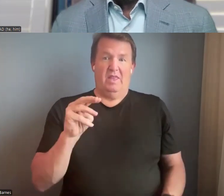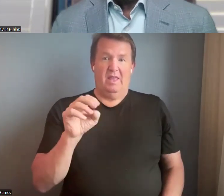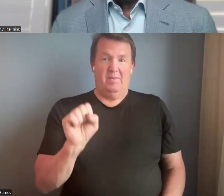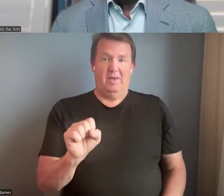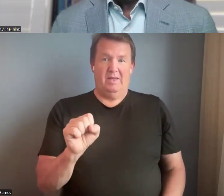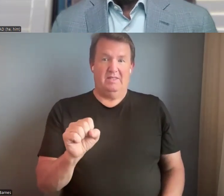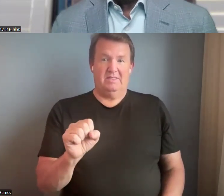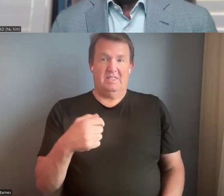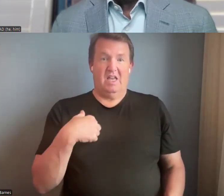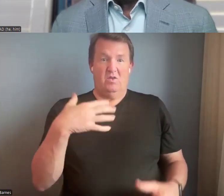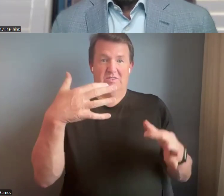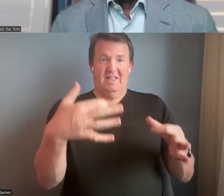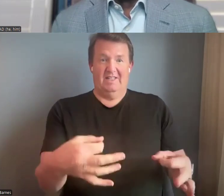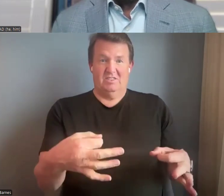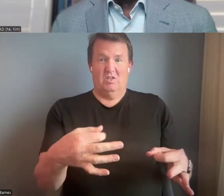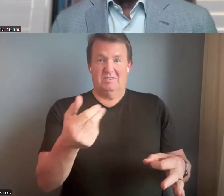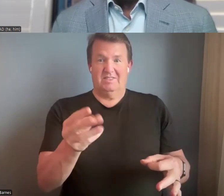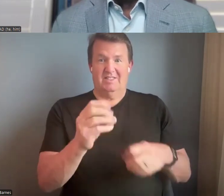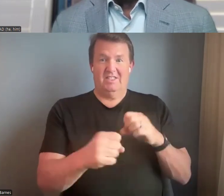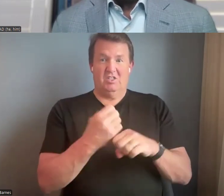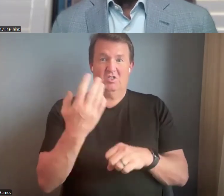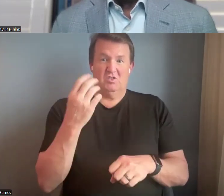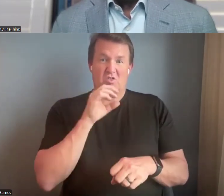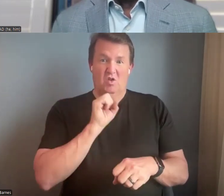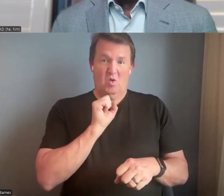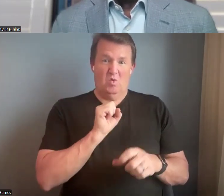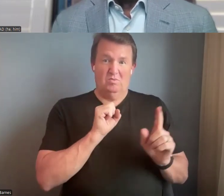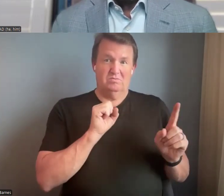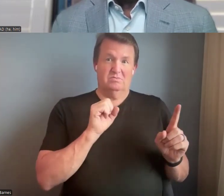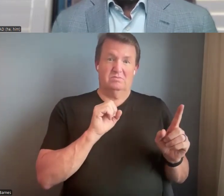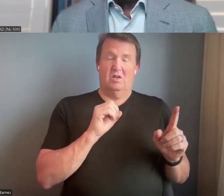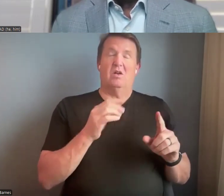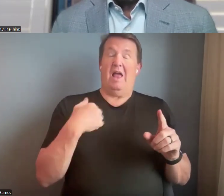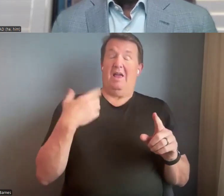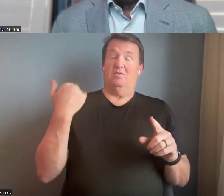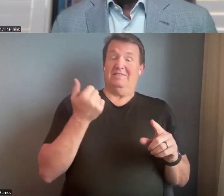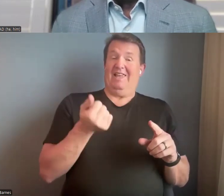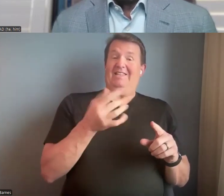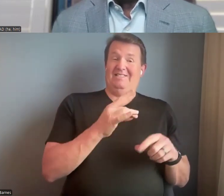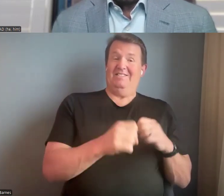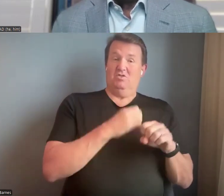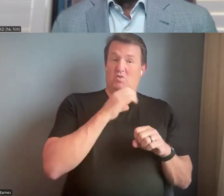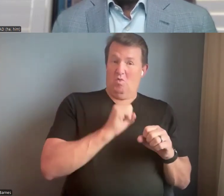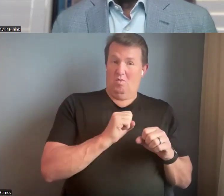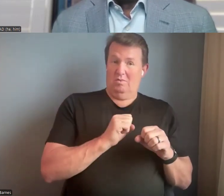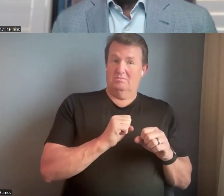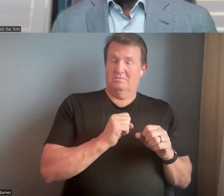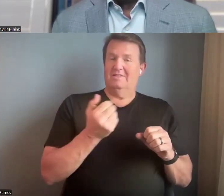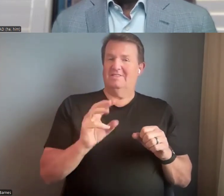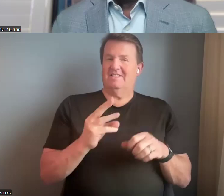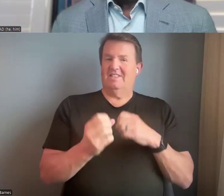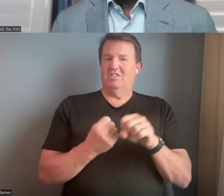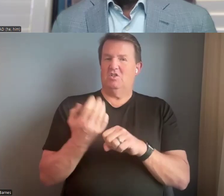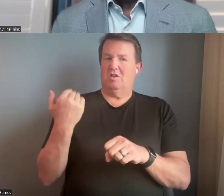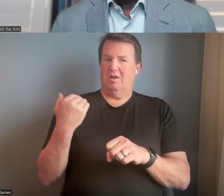diagnosed 16 years ago at the age of 18. So I am on the younger side, but I do see the